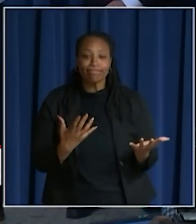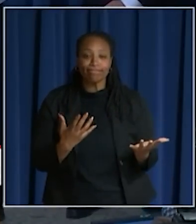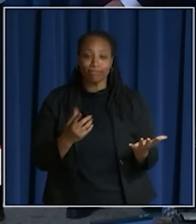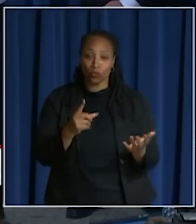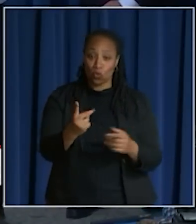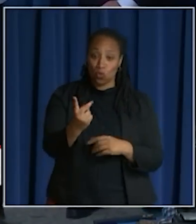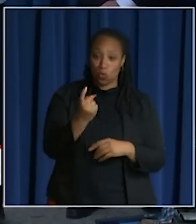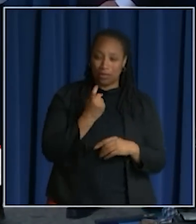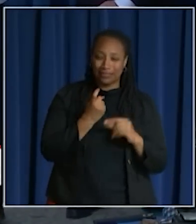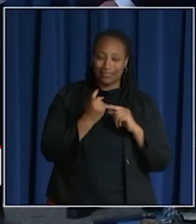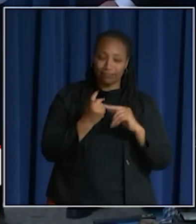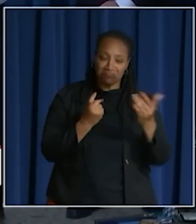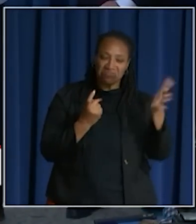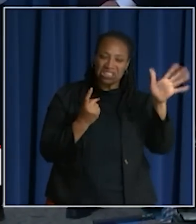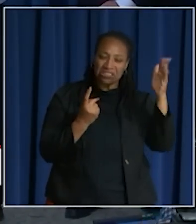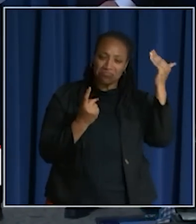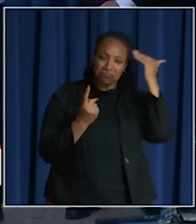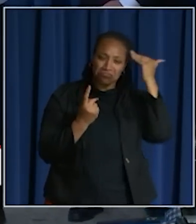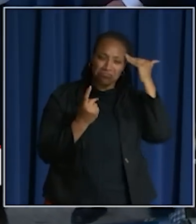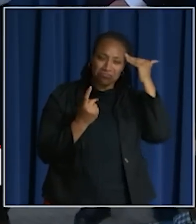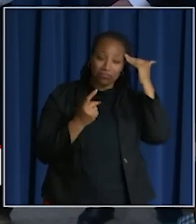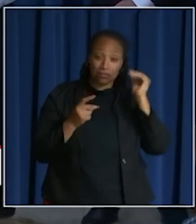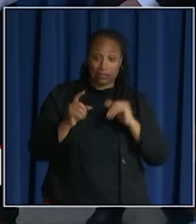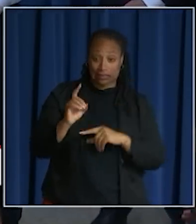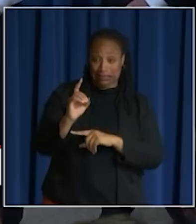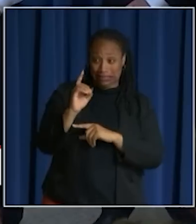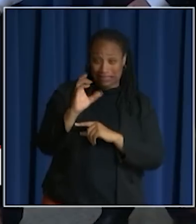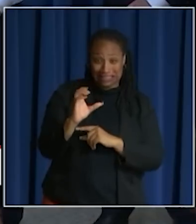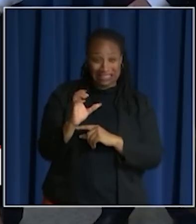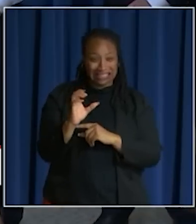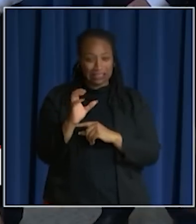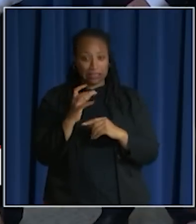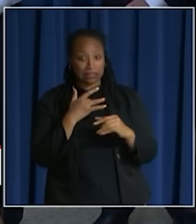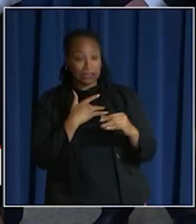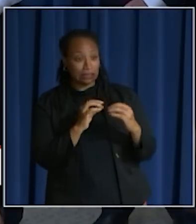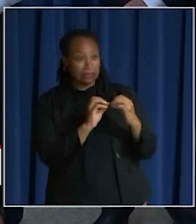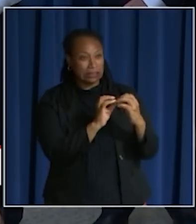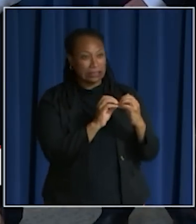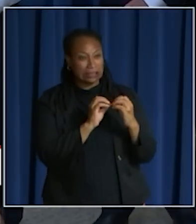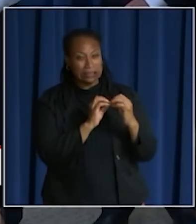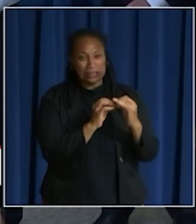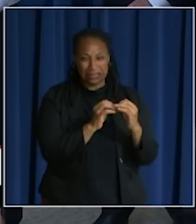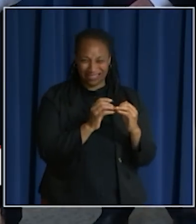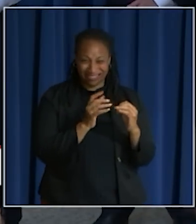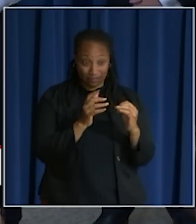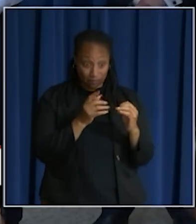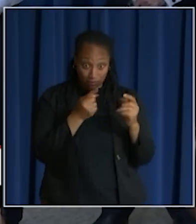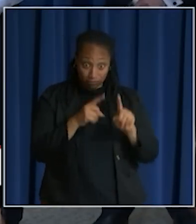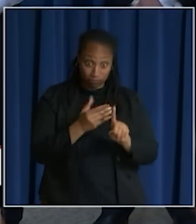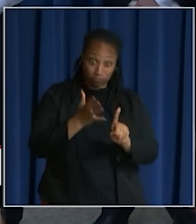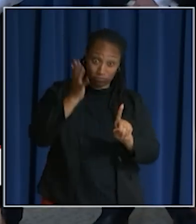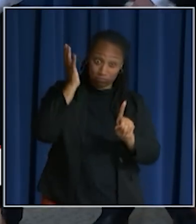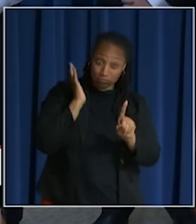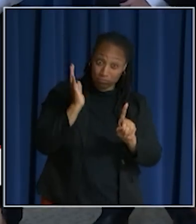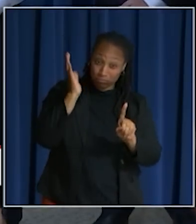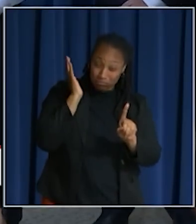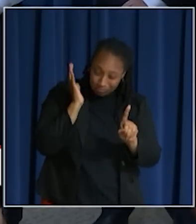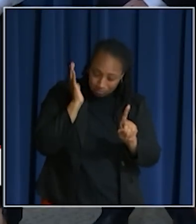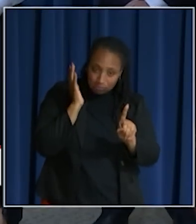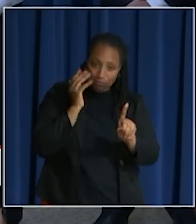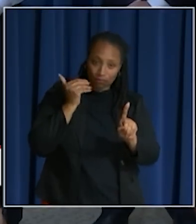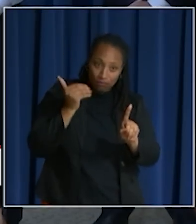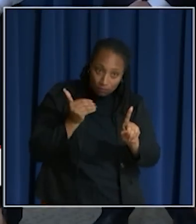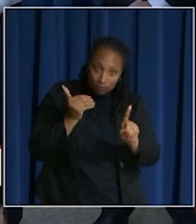with the rhetoric about the city and how long it goes back. And we also know that we're